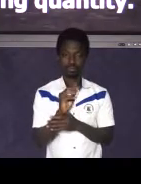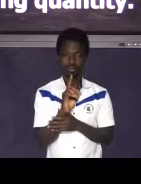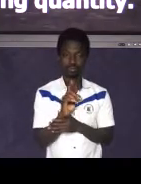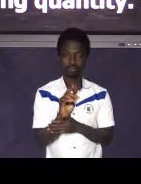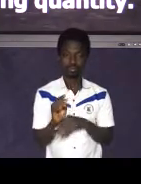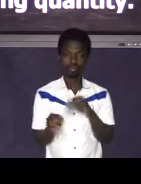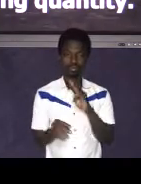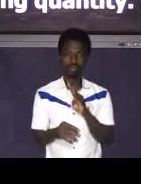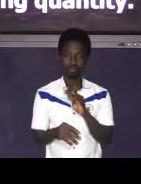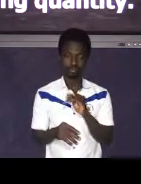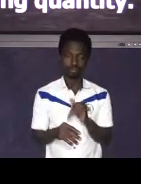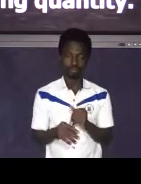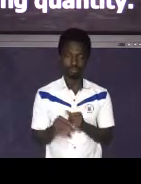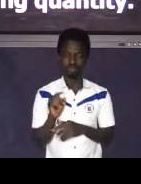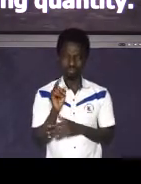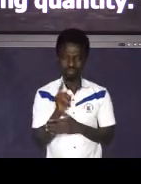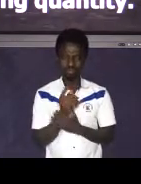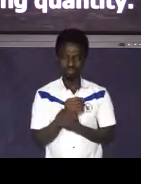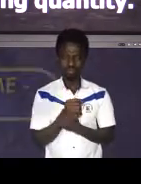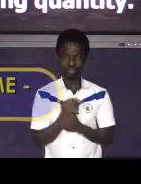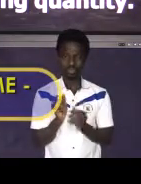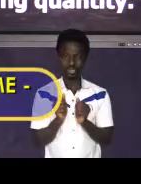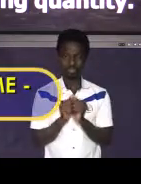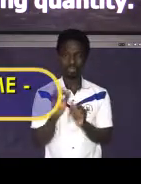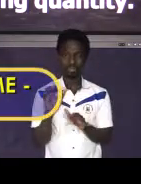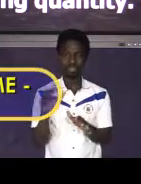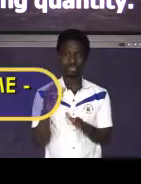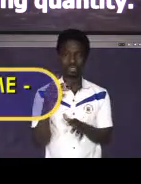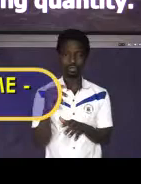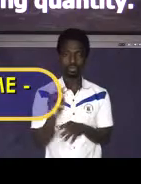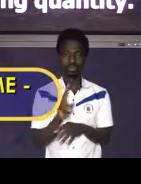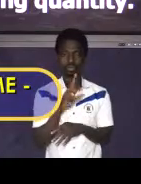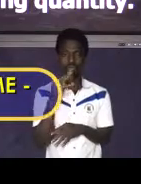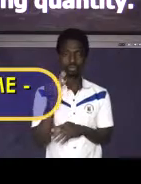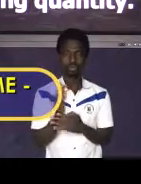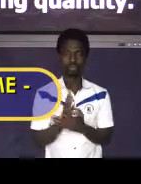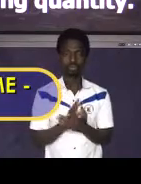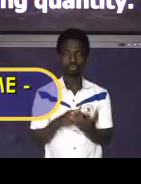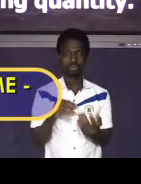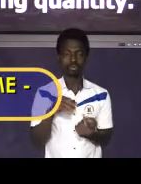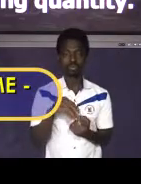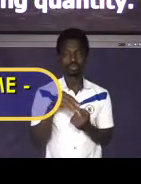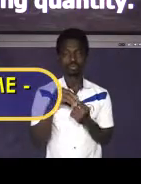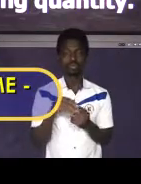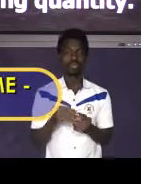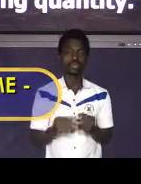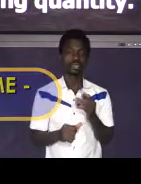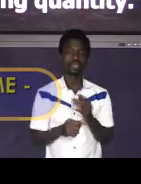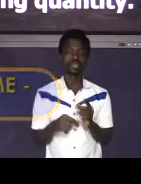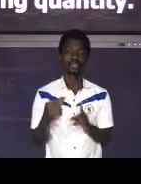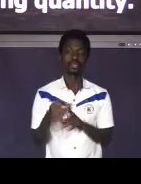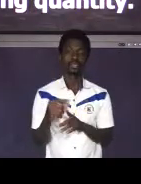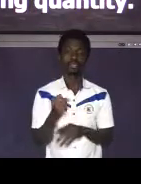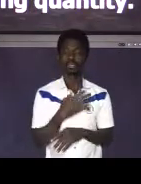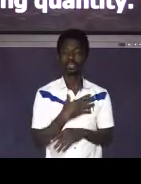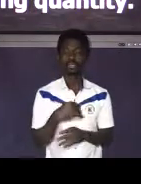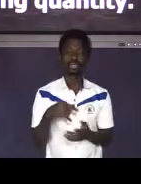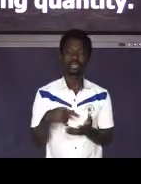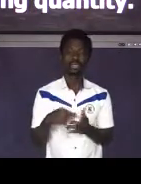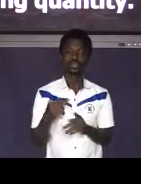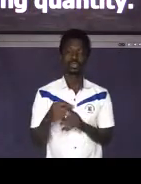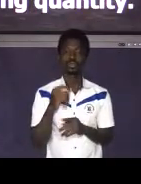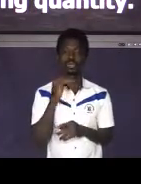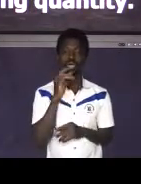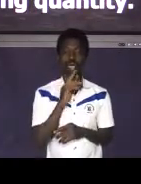one. You cannot count them without the use of certain special assisting words. And these words